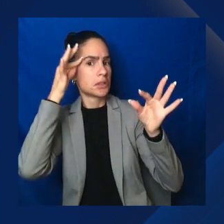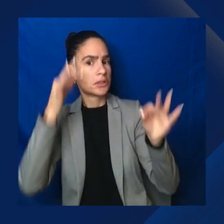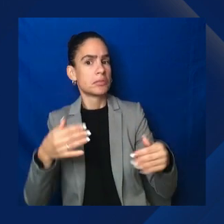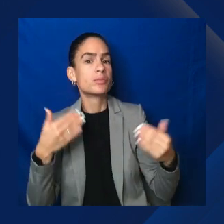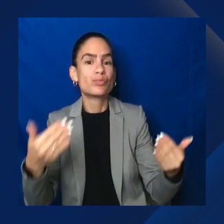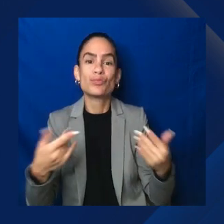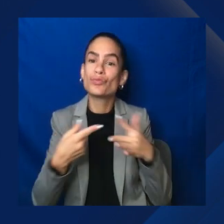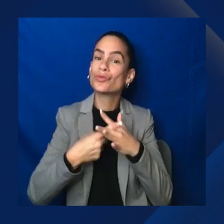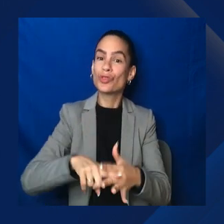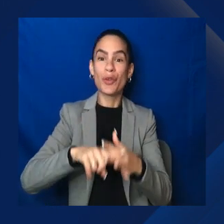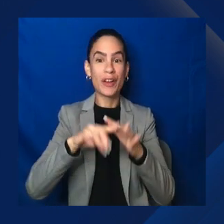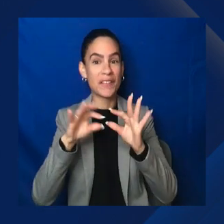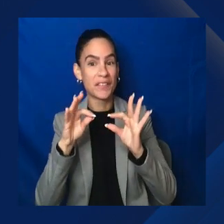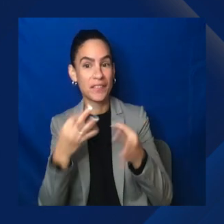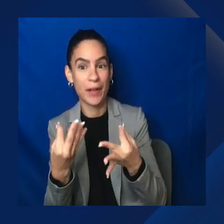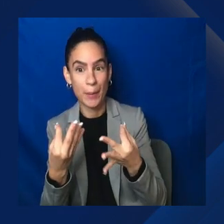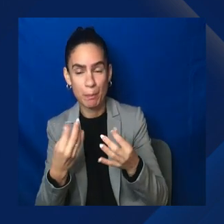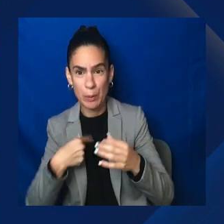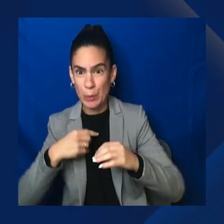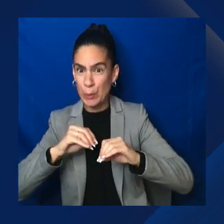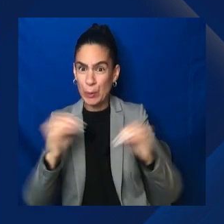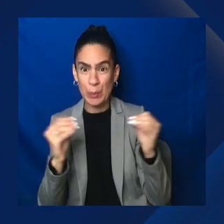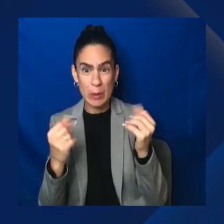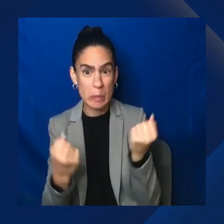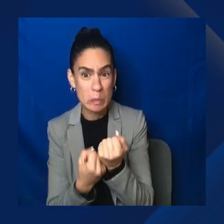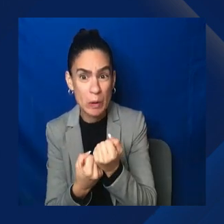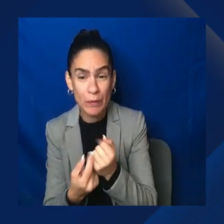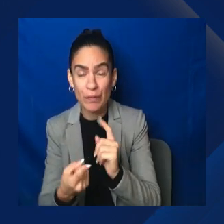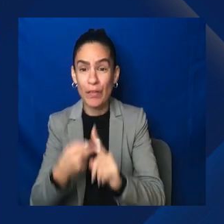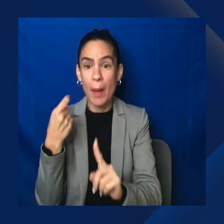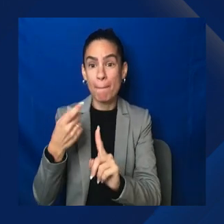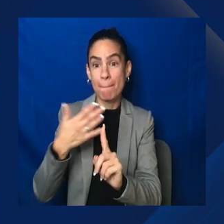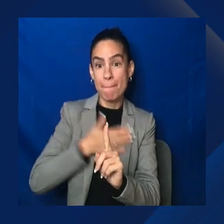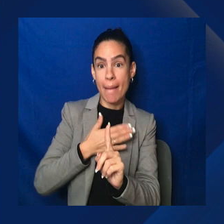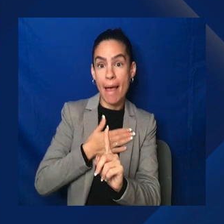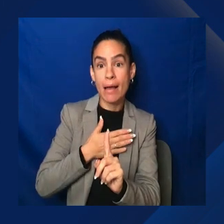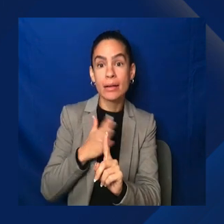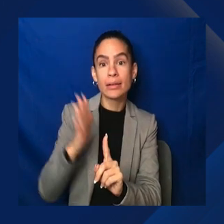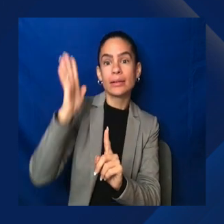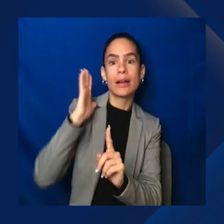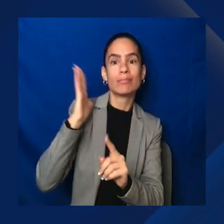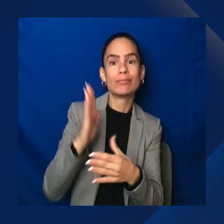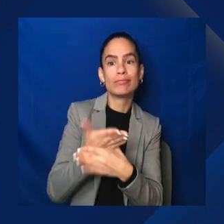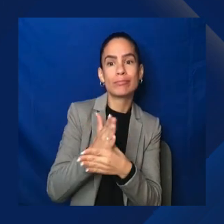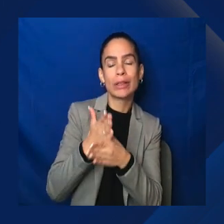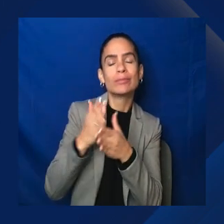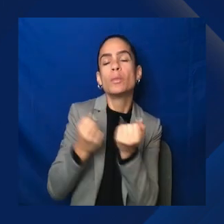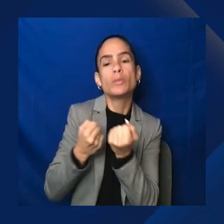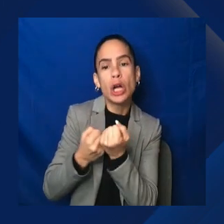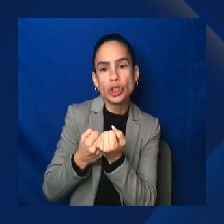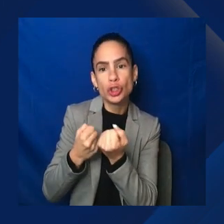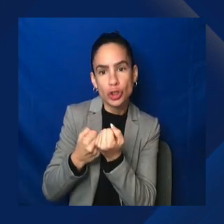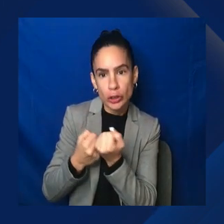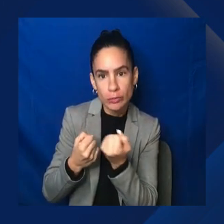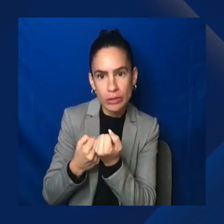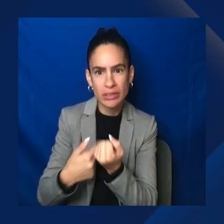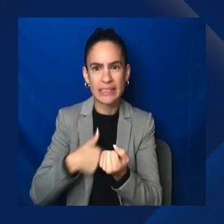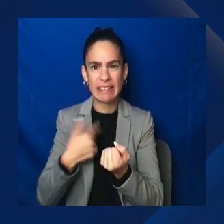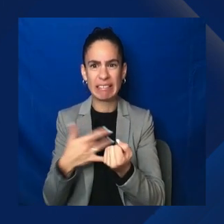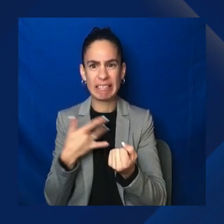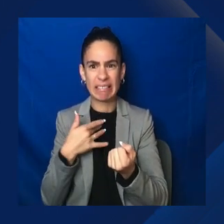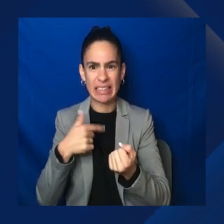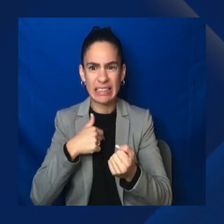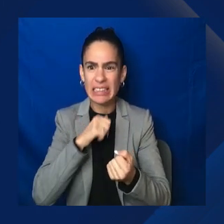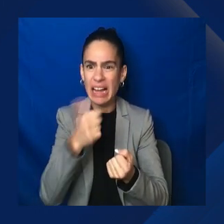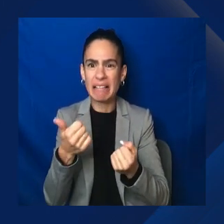ultimately by my former sponsor, and just what that looked like and how it made me feel that I wasn't valued, and so many women who came before me